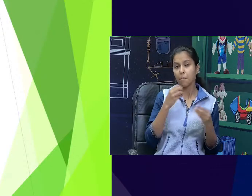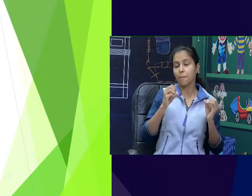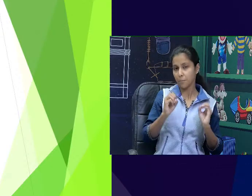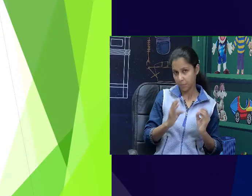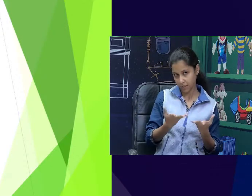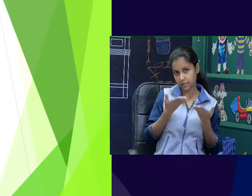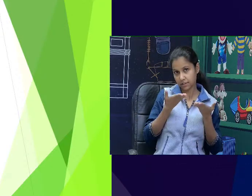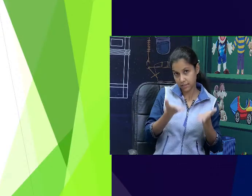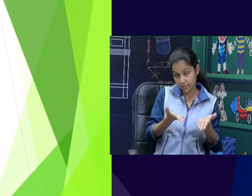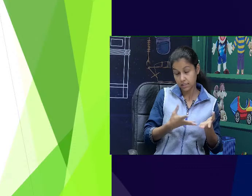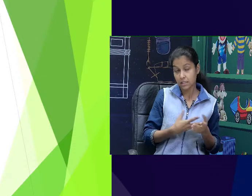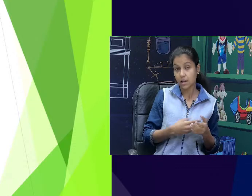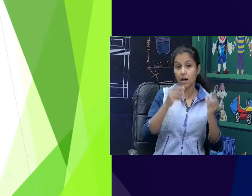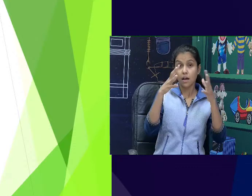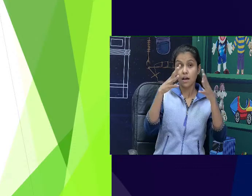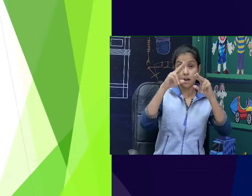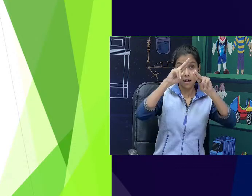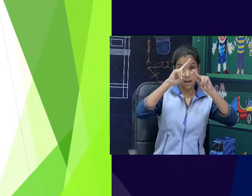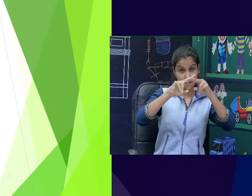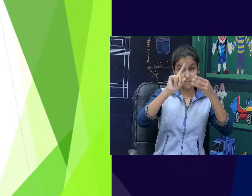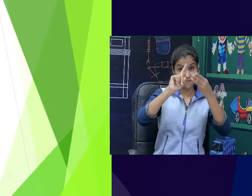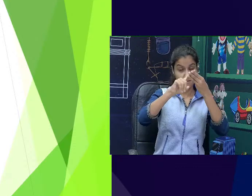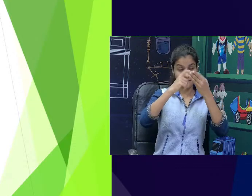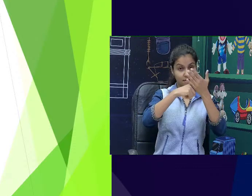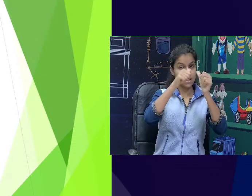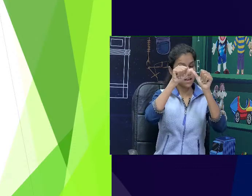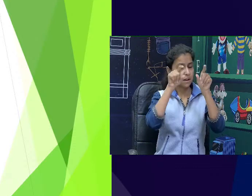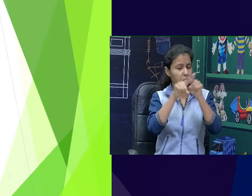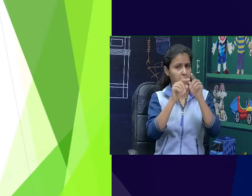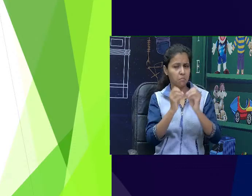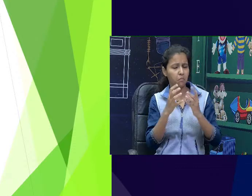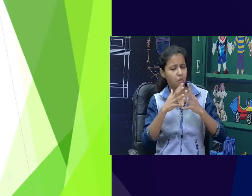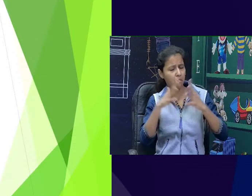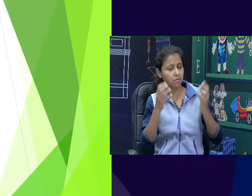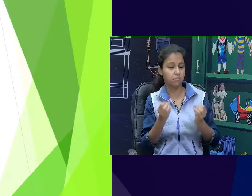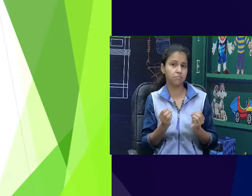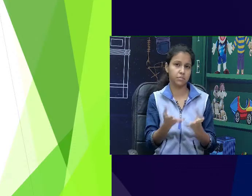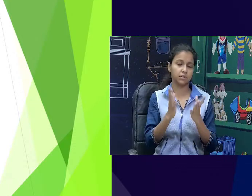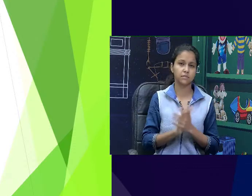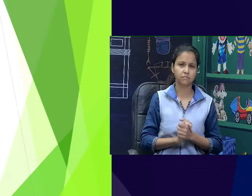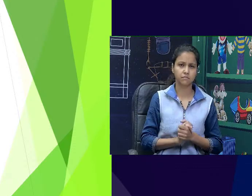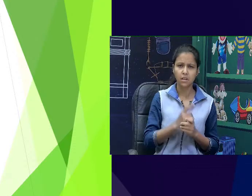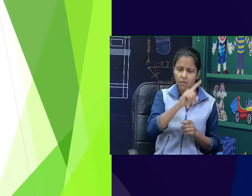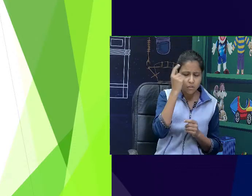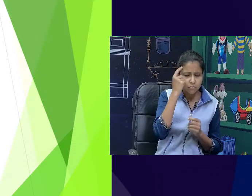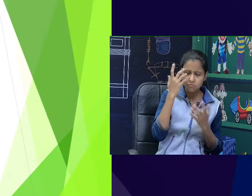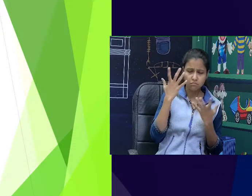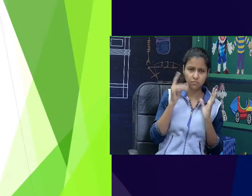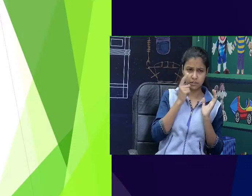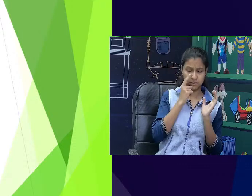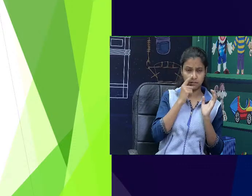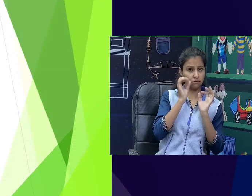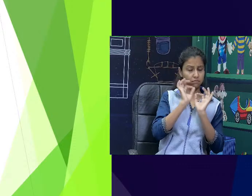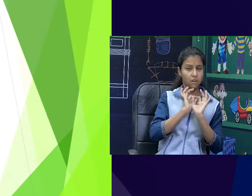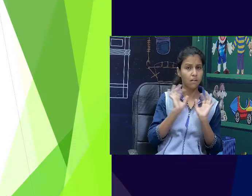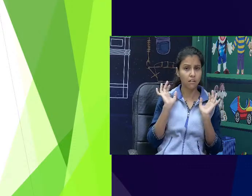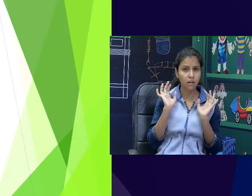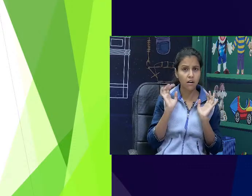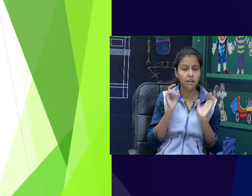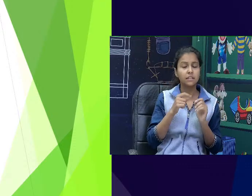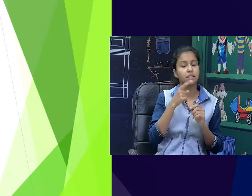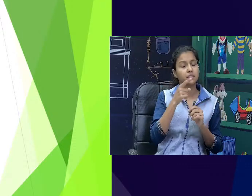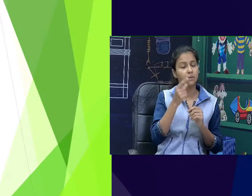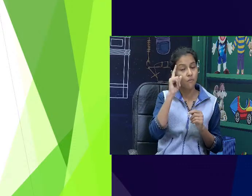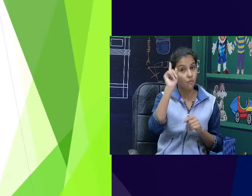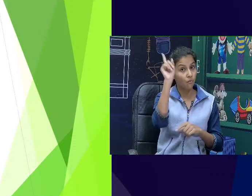also, that this fear was in him from the very beginning. But he was not aware. He was not aware of it till one day when